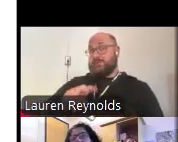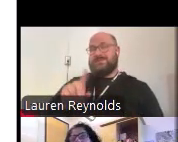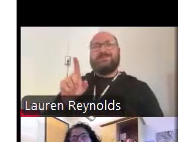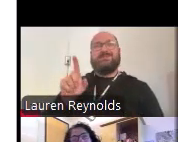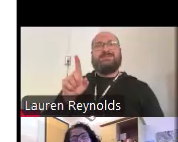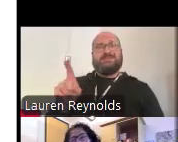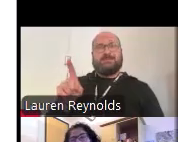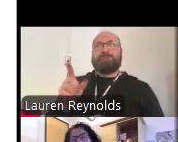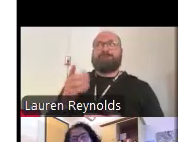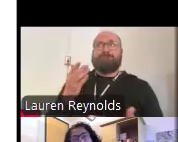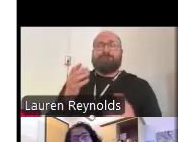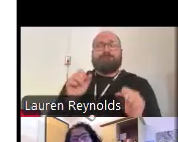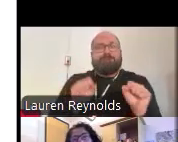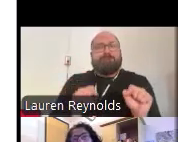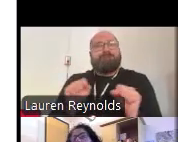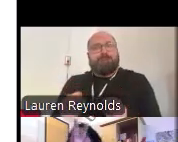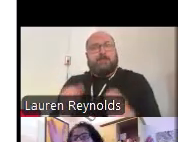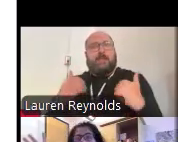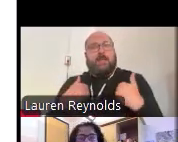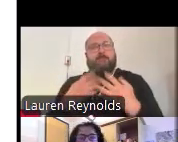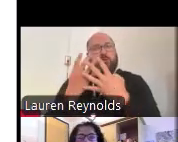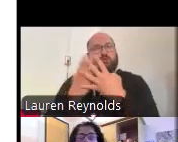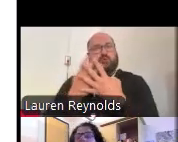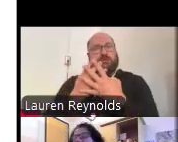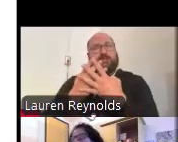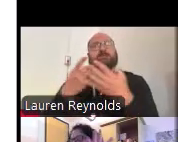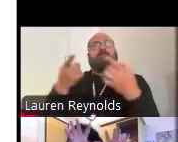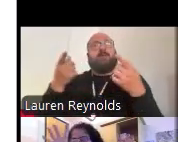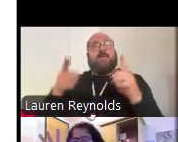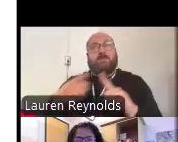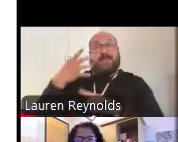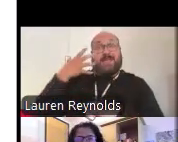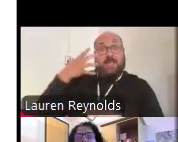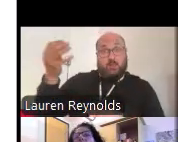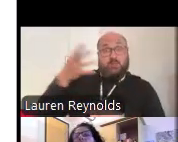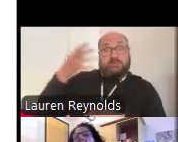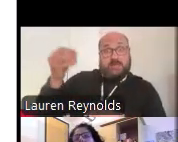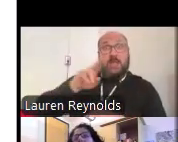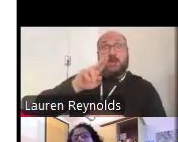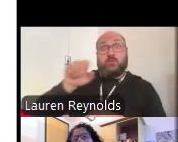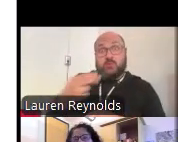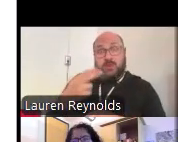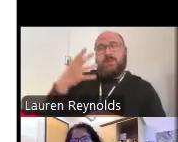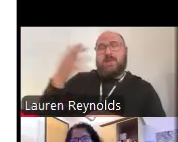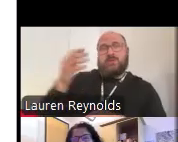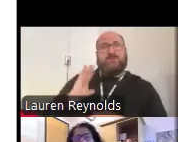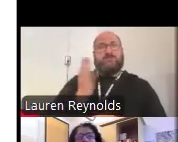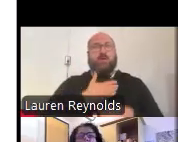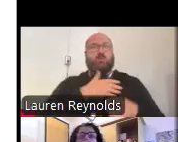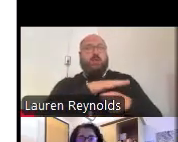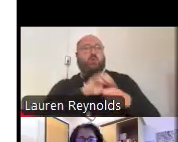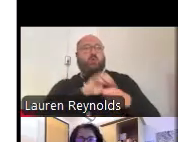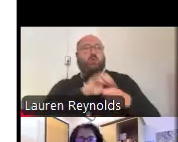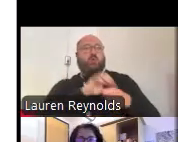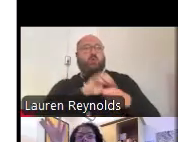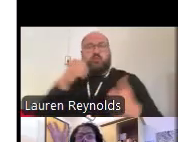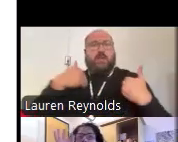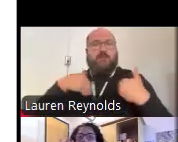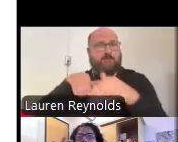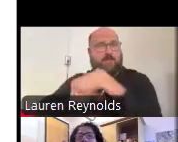There may be a screener done outside of Utah, outside of our surveillance area, or to which we don't have access to.